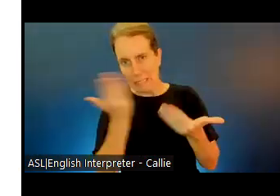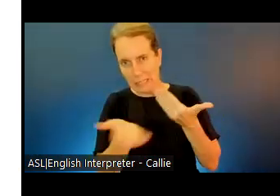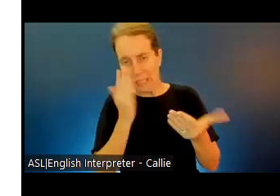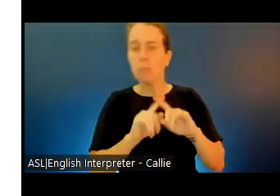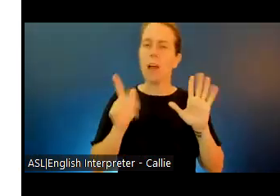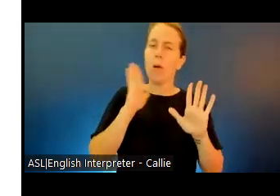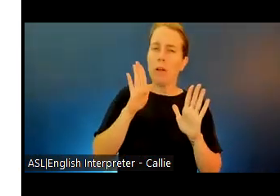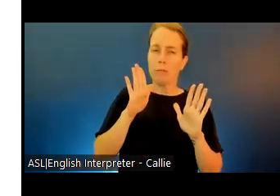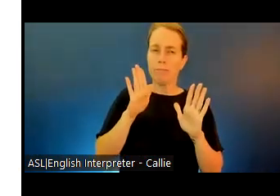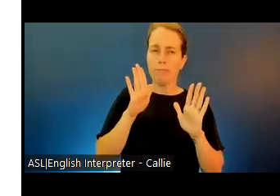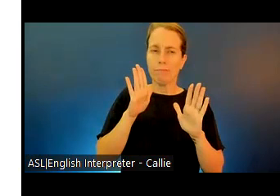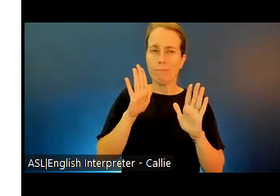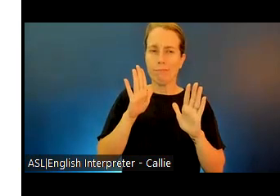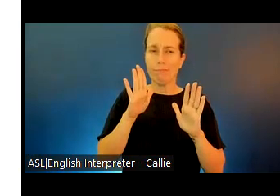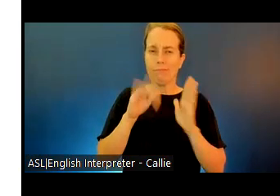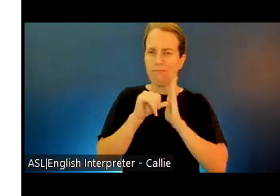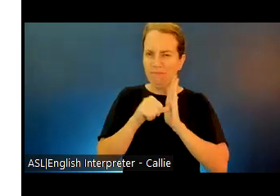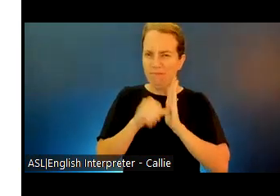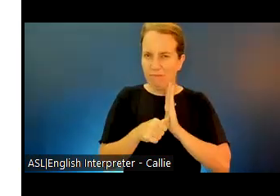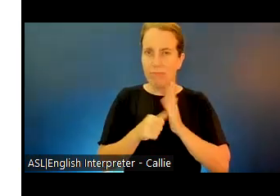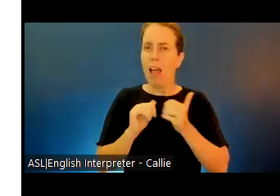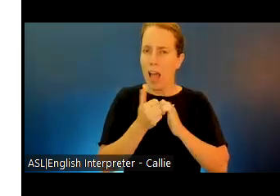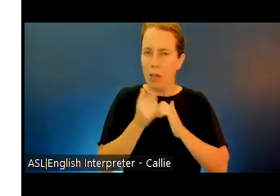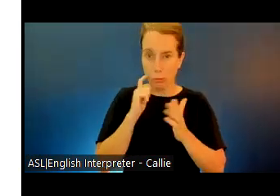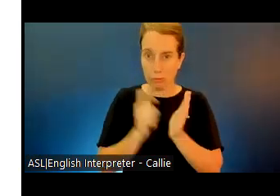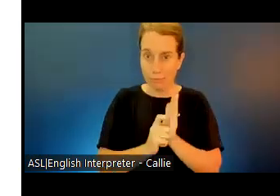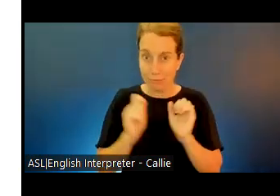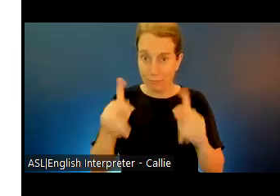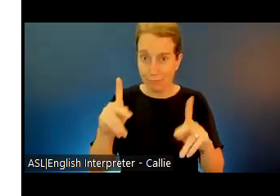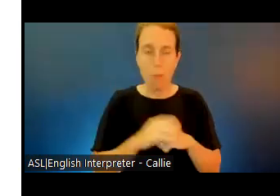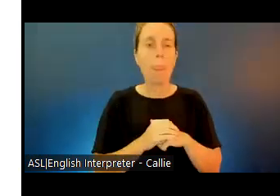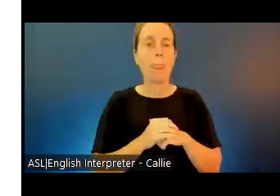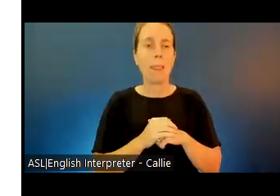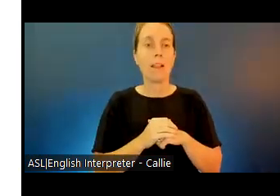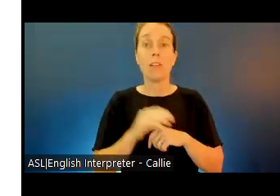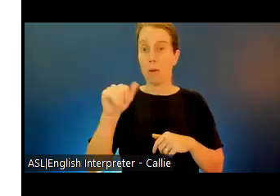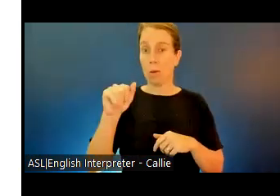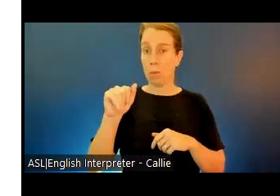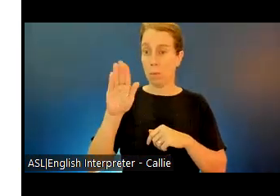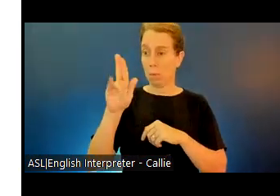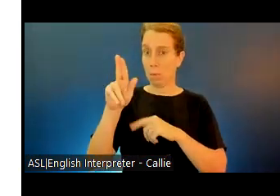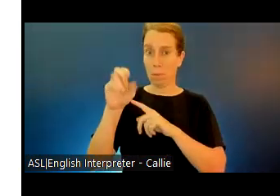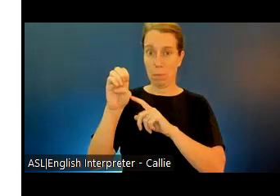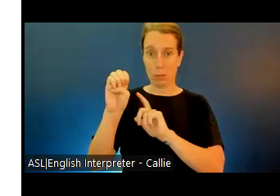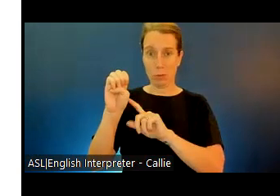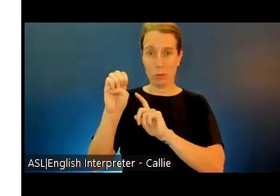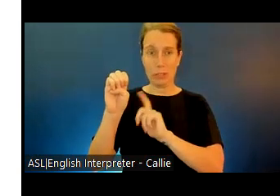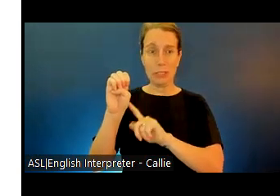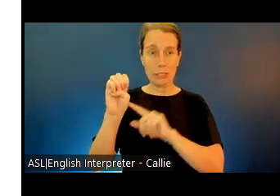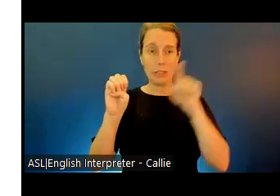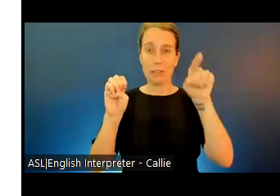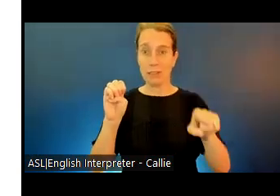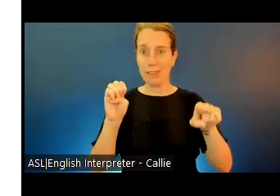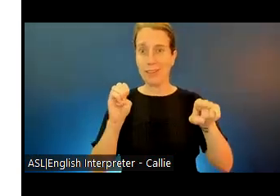where that might not be as obvious. So first of all, with signs of abuse, on each of these slides, I put an individual's